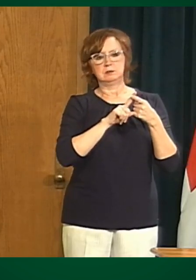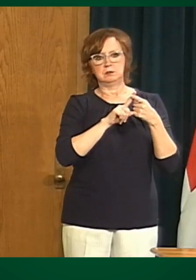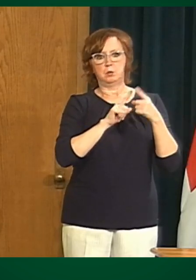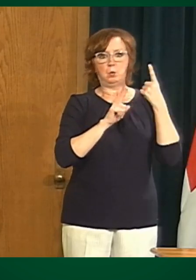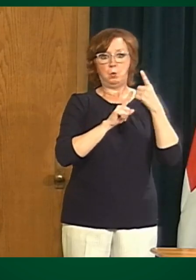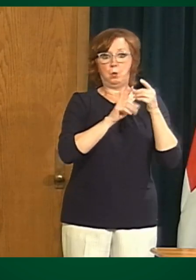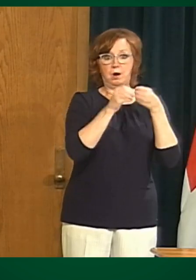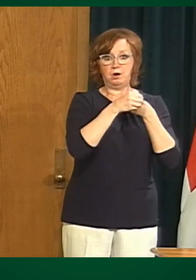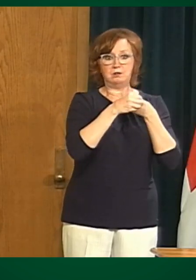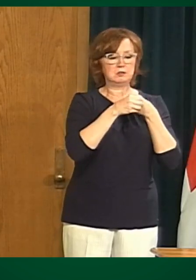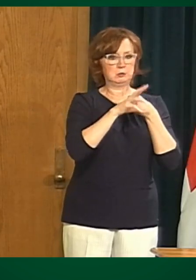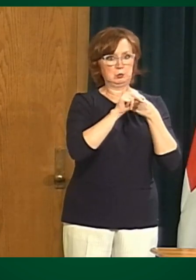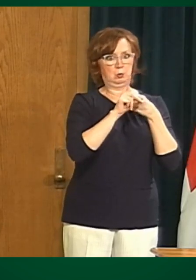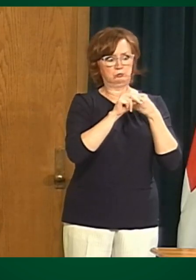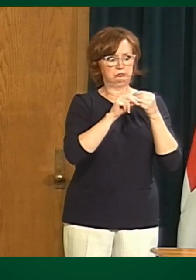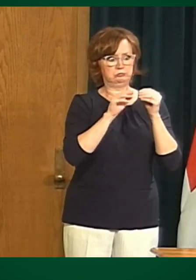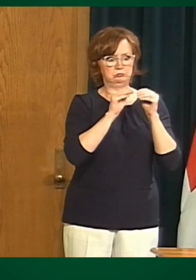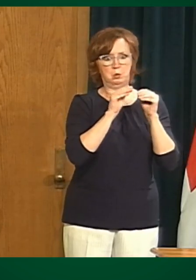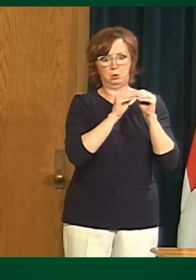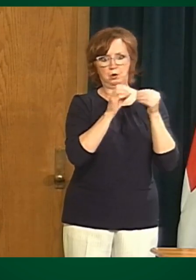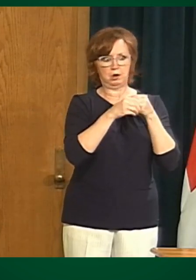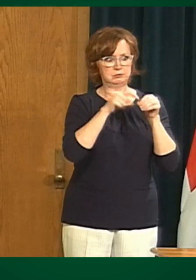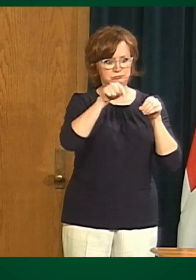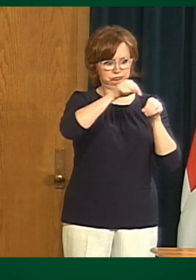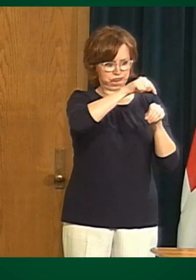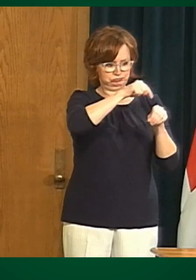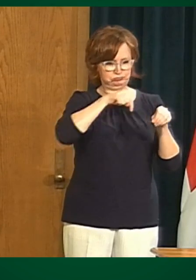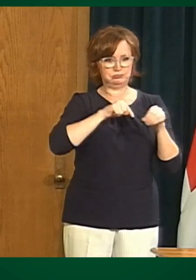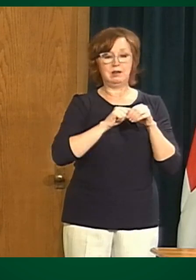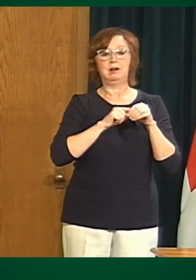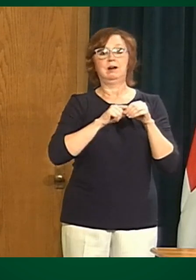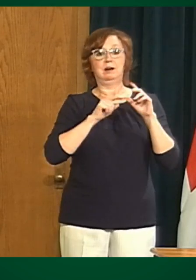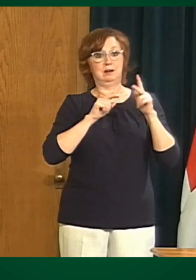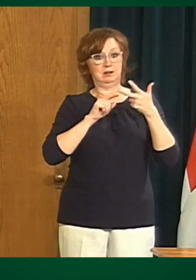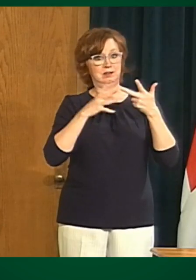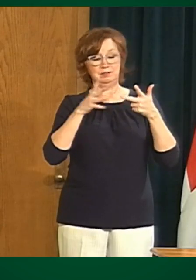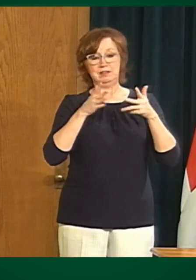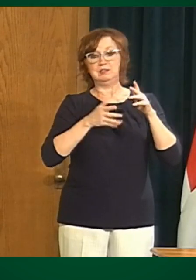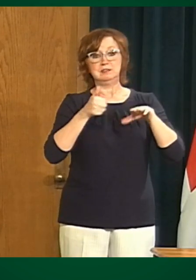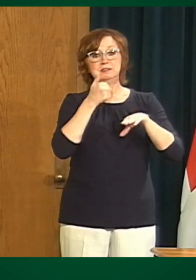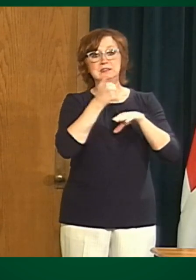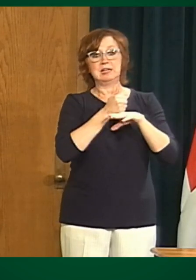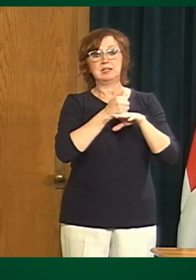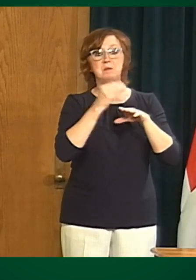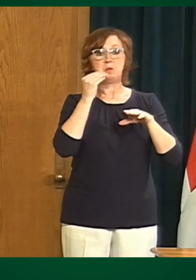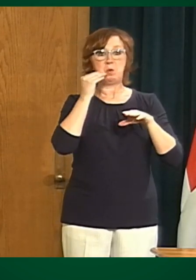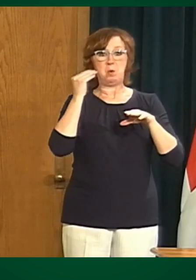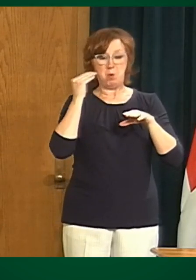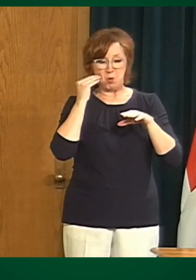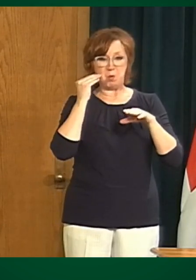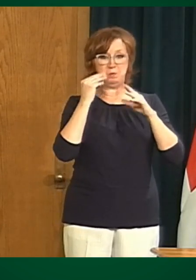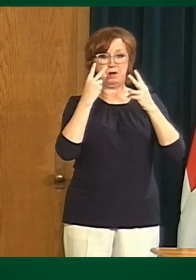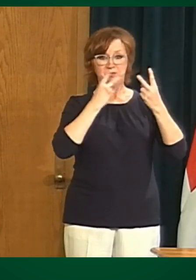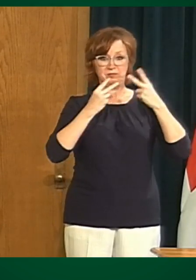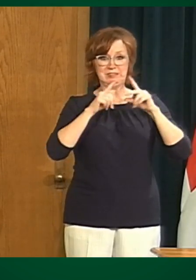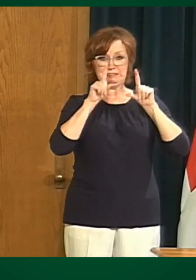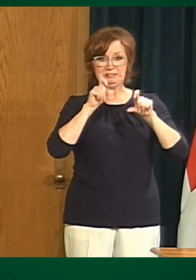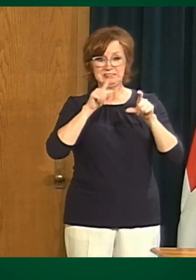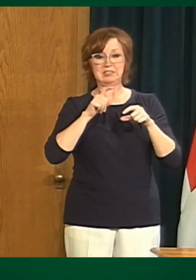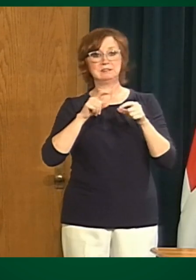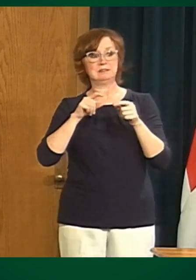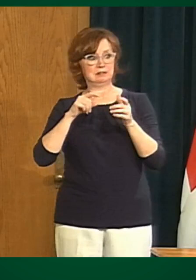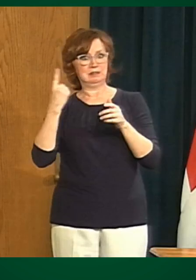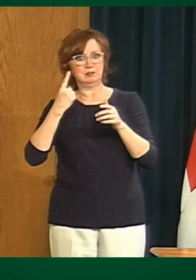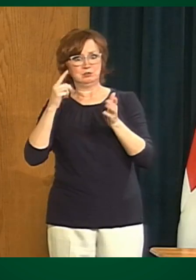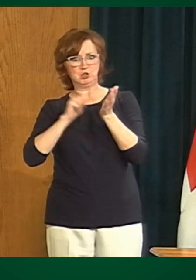Loche, including the home visit testing, so we're actually going to people's homes. And to the Premier's point, we will continue to expand that testing. Again,